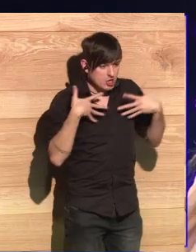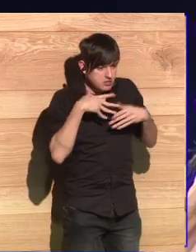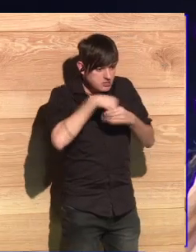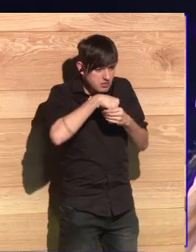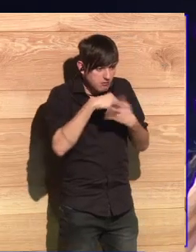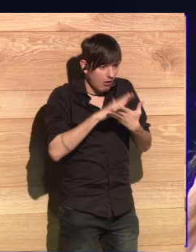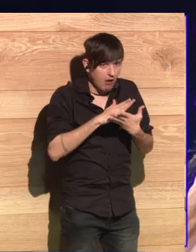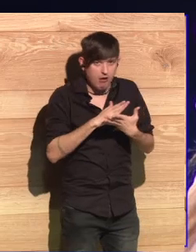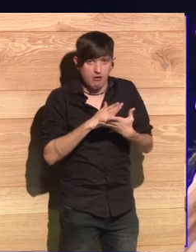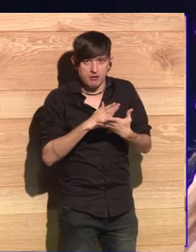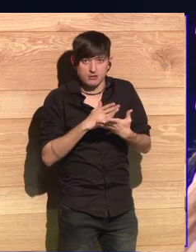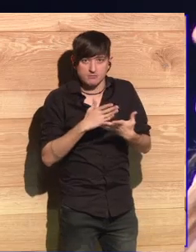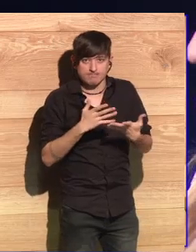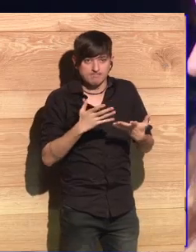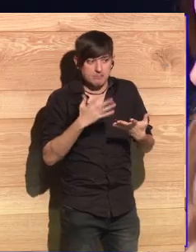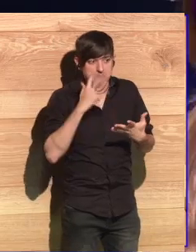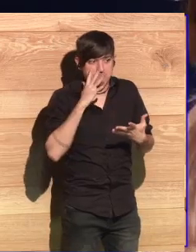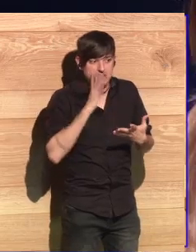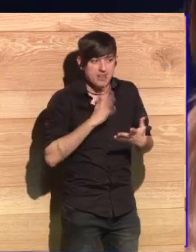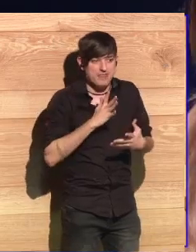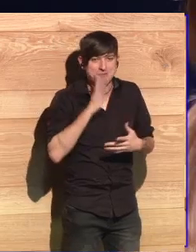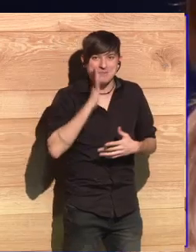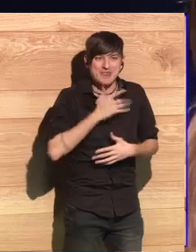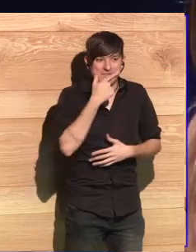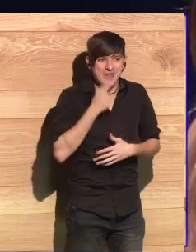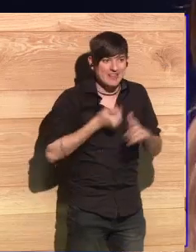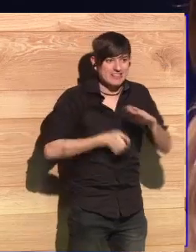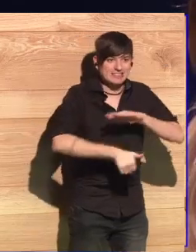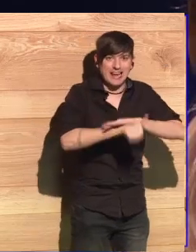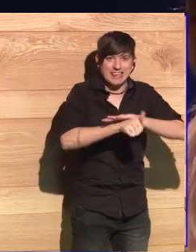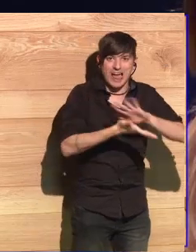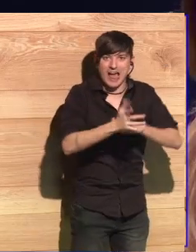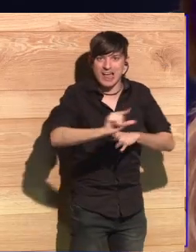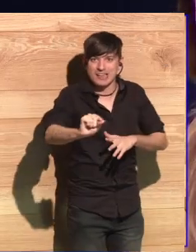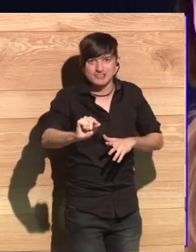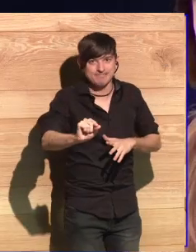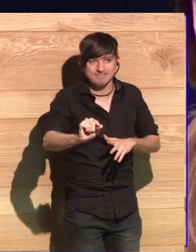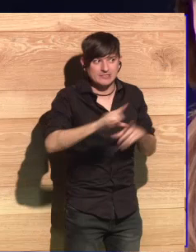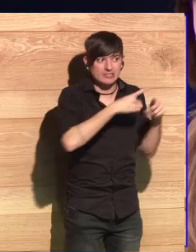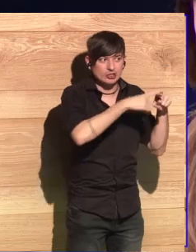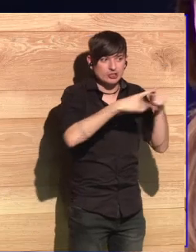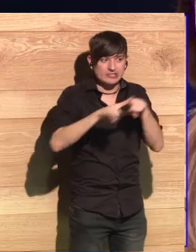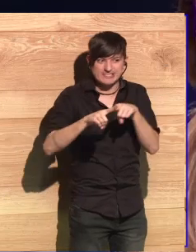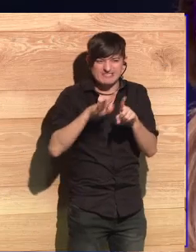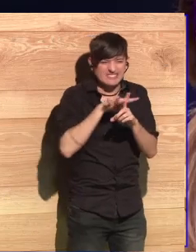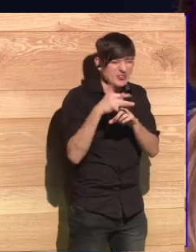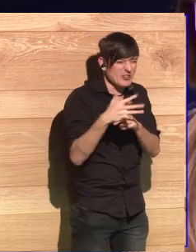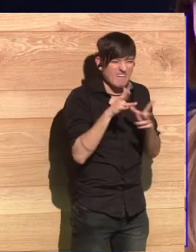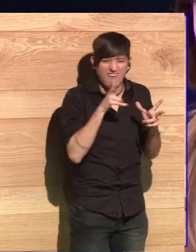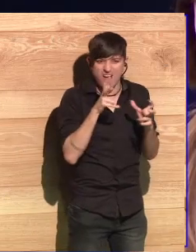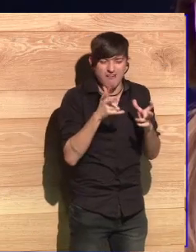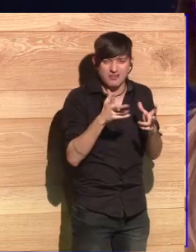a way out of it until things really go so terribly wrong that there's nothing else you can do.